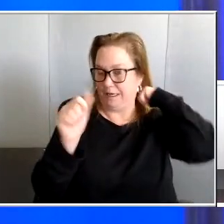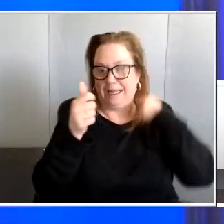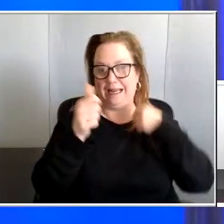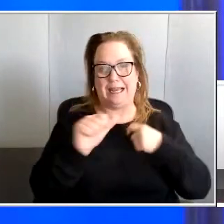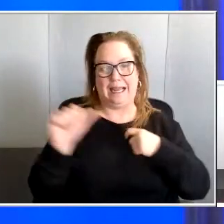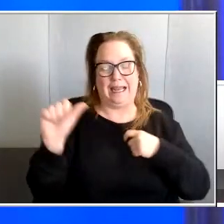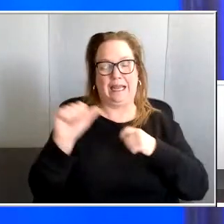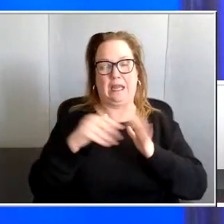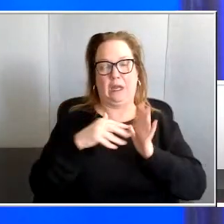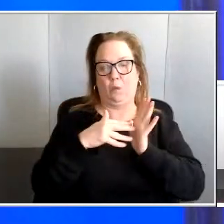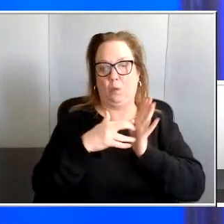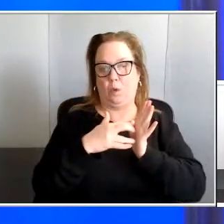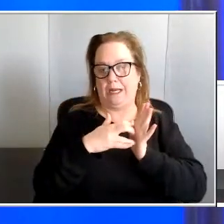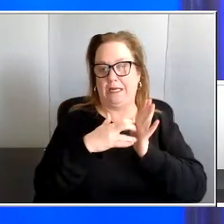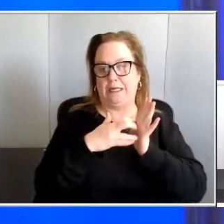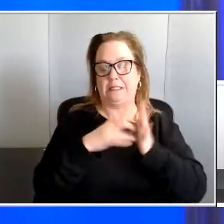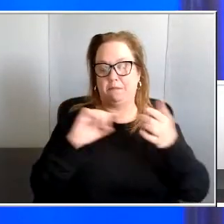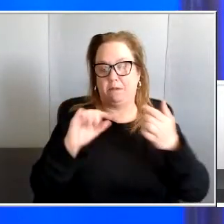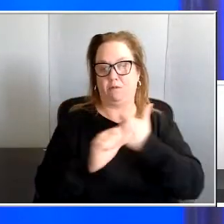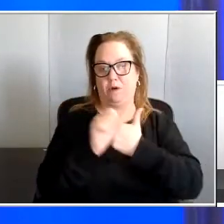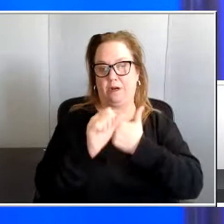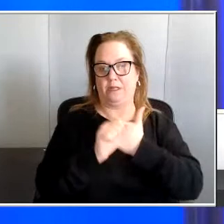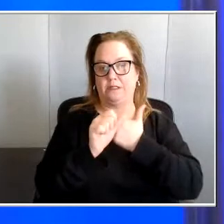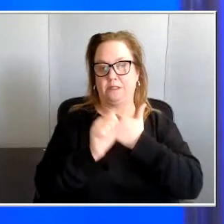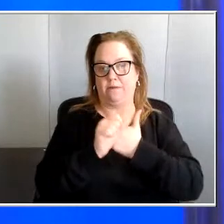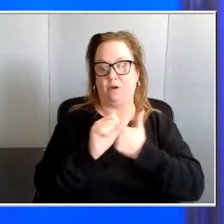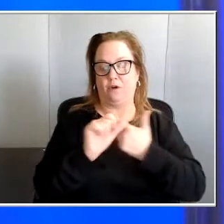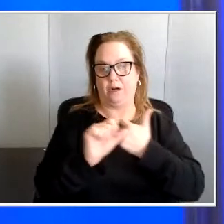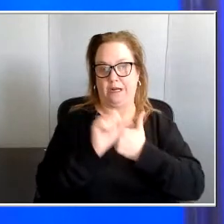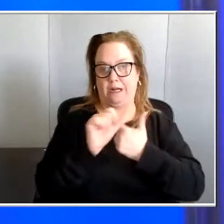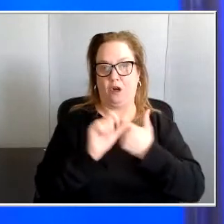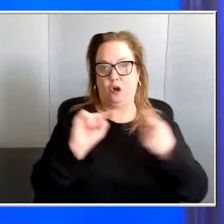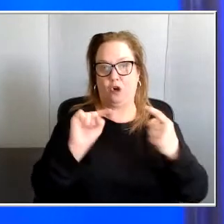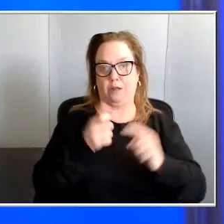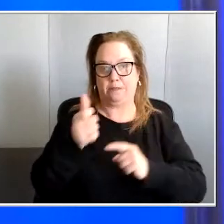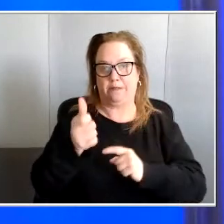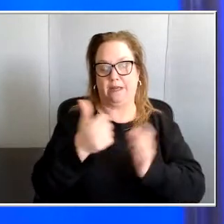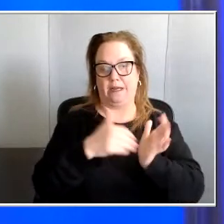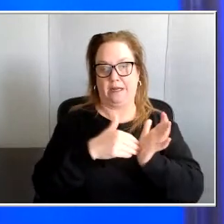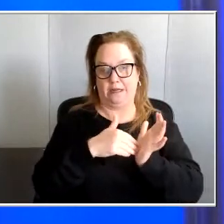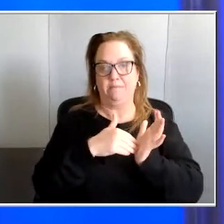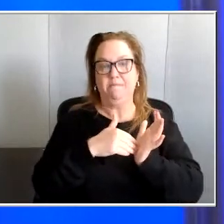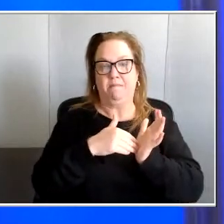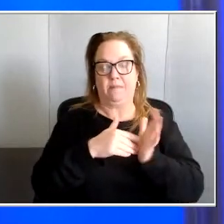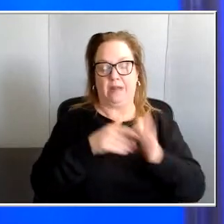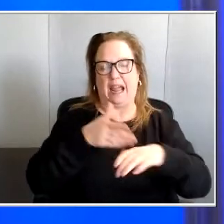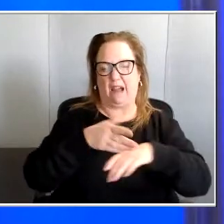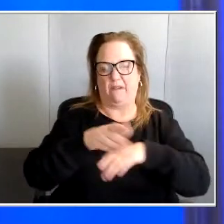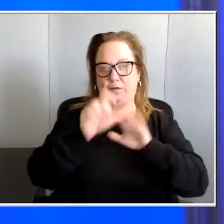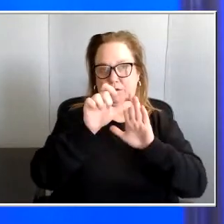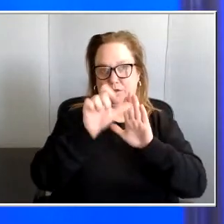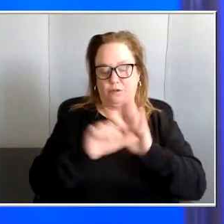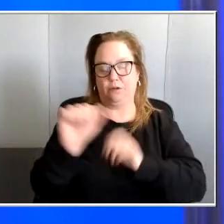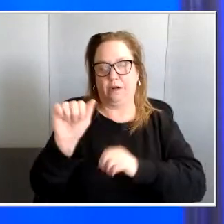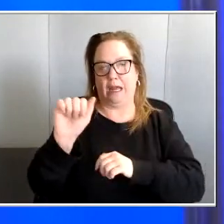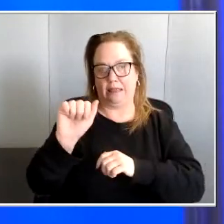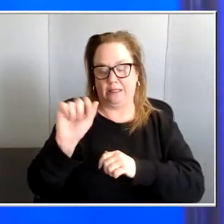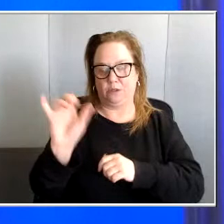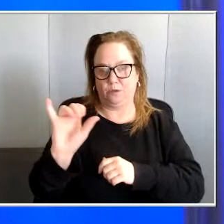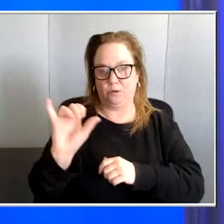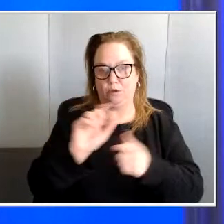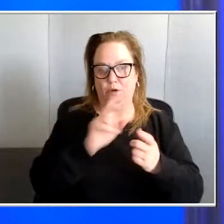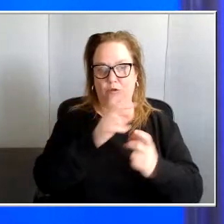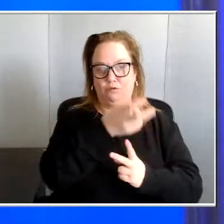deficits that can put them at risk of injury or re-injury. It's especially beneficial to our post-operative athletes who are transitioning